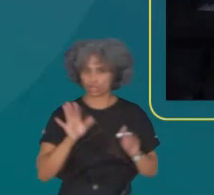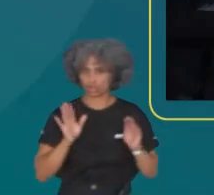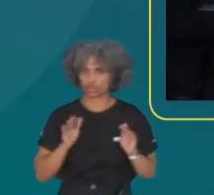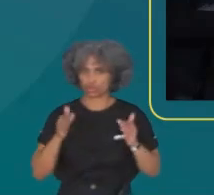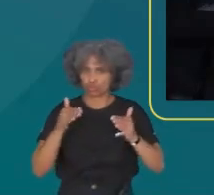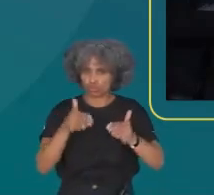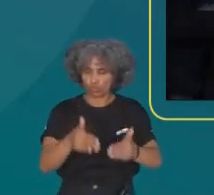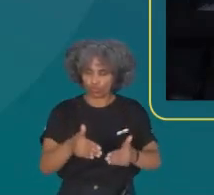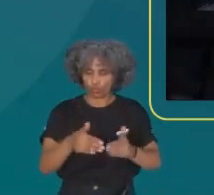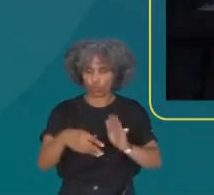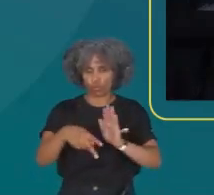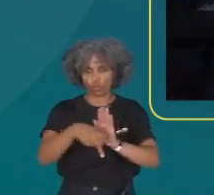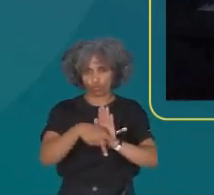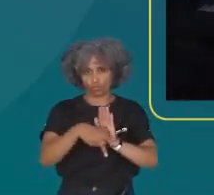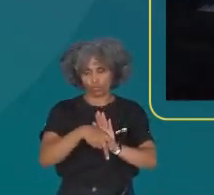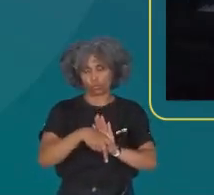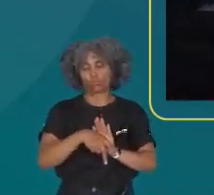you know,